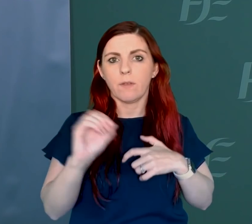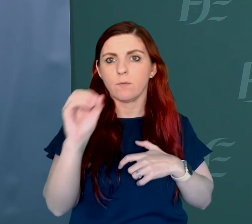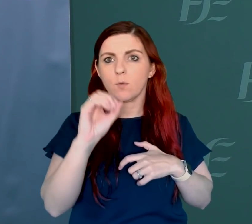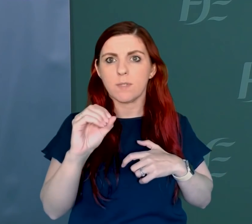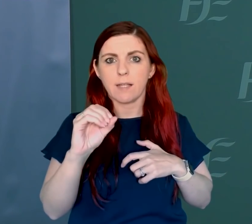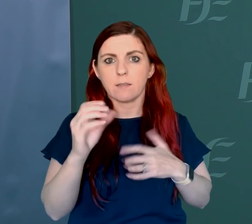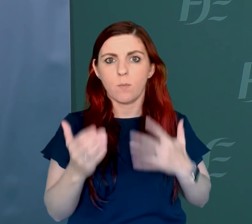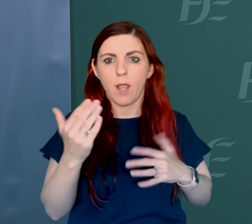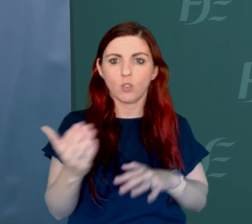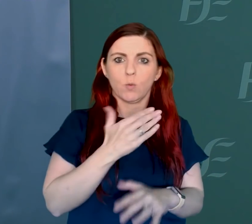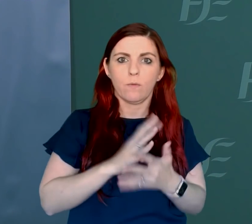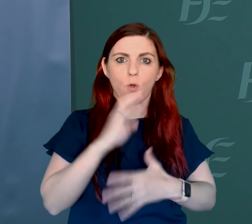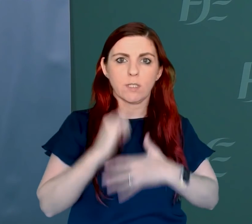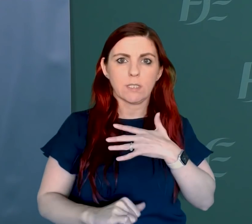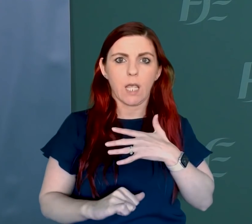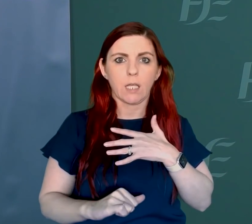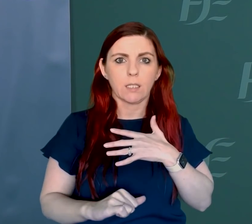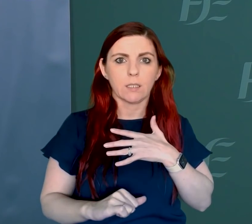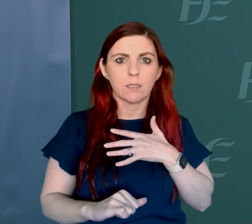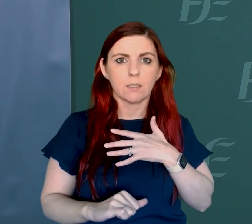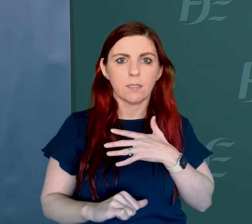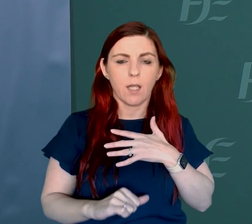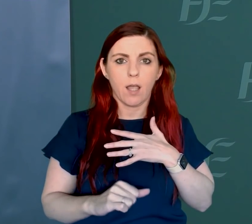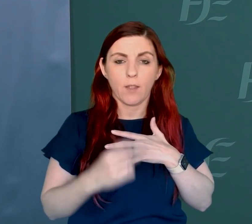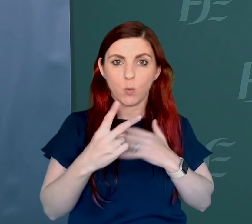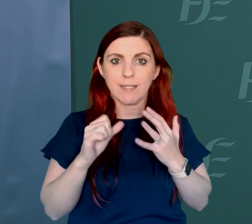the 14-day rate in 20 of the 26 counties.